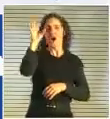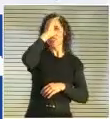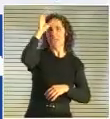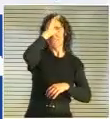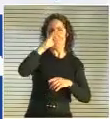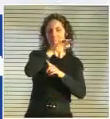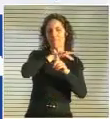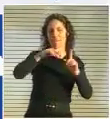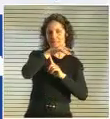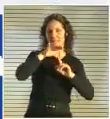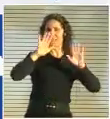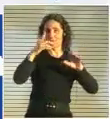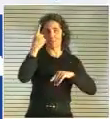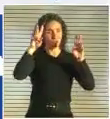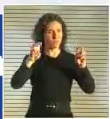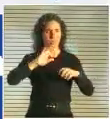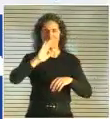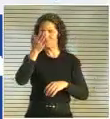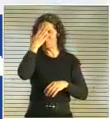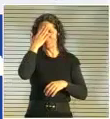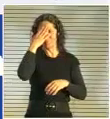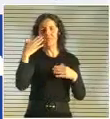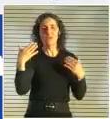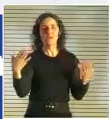a disappropriate effect on local ecosystems.